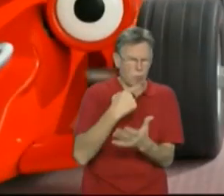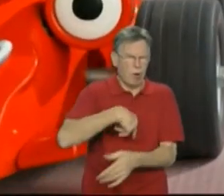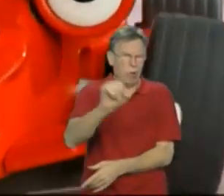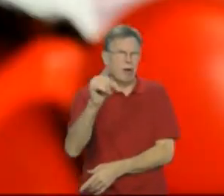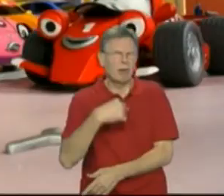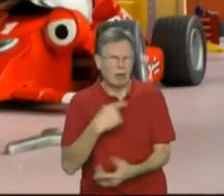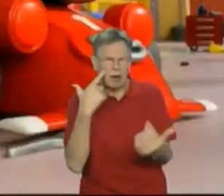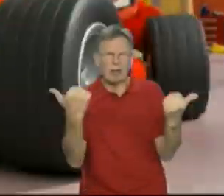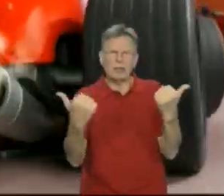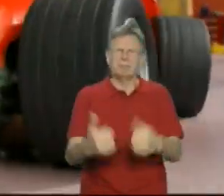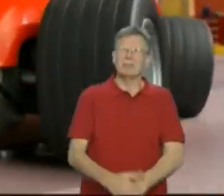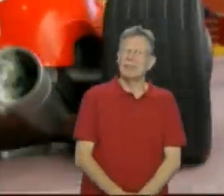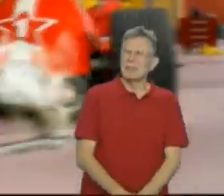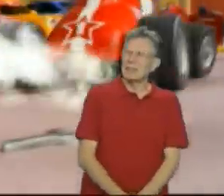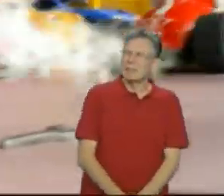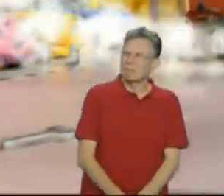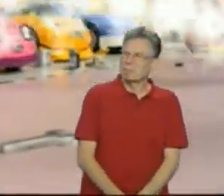up!